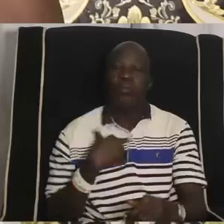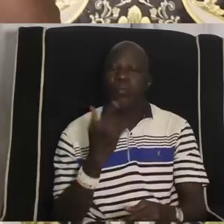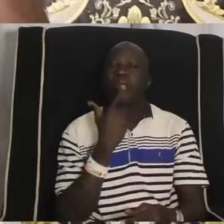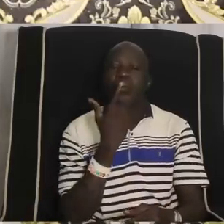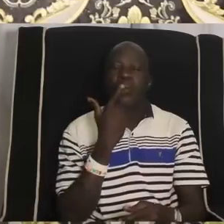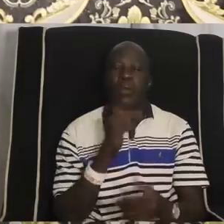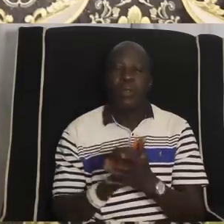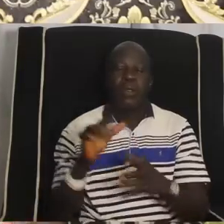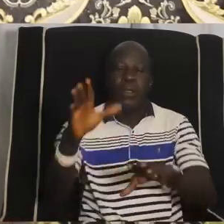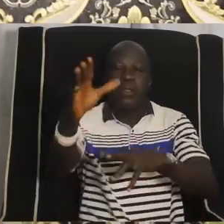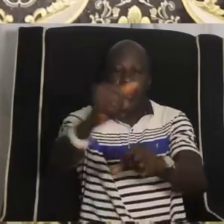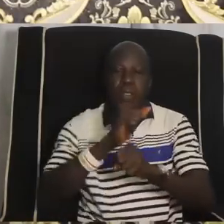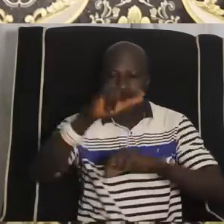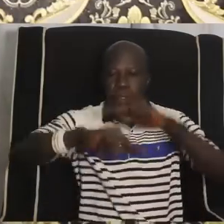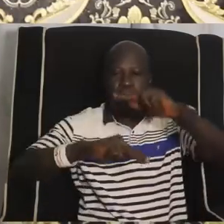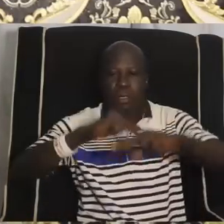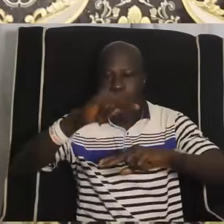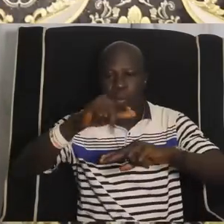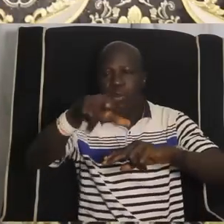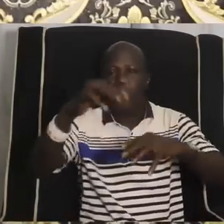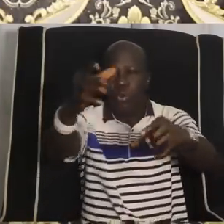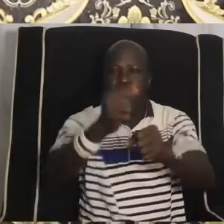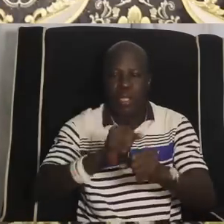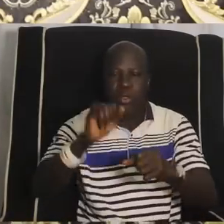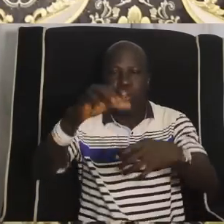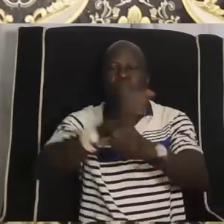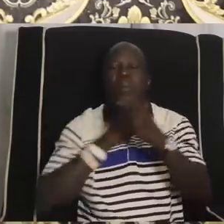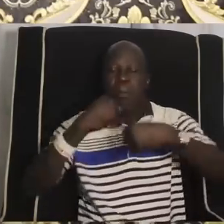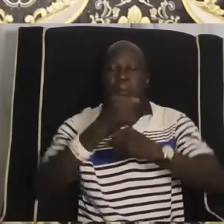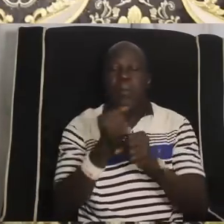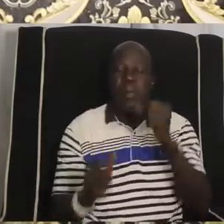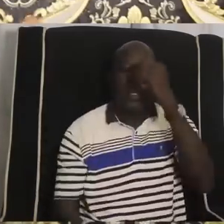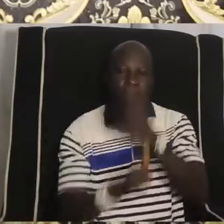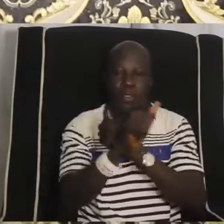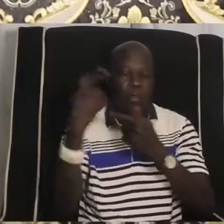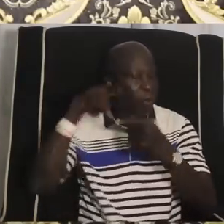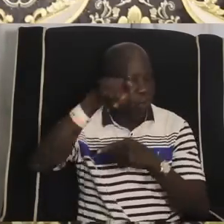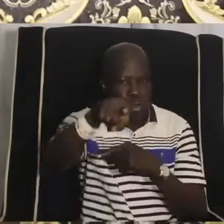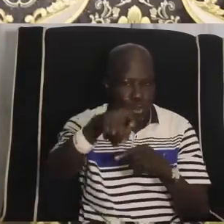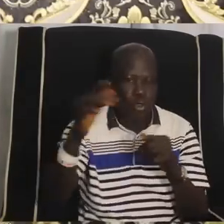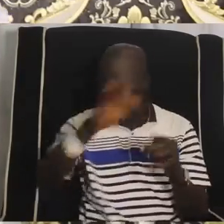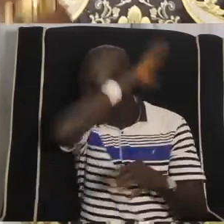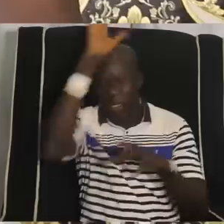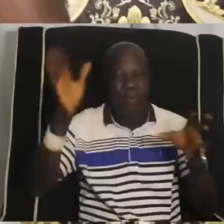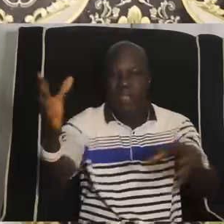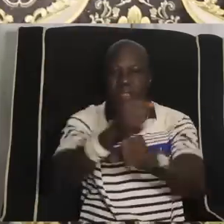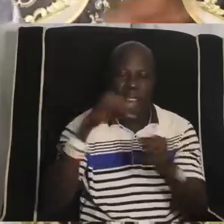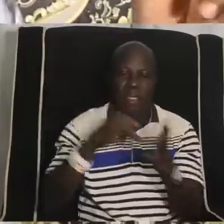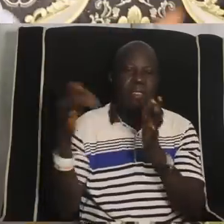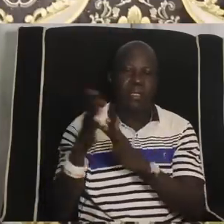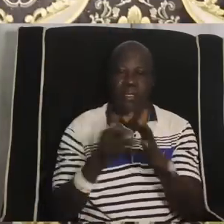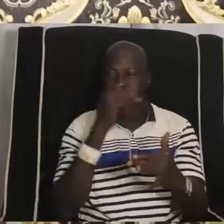Ìgbésẹ̀ tó máa gbé. Tó lè fa ìparun. That can cause destruction. Ní orúkọ Jésù. In the name of Jesus. O ní gbé ìgbésẹ̀